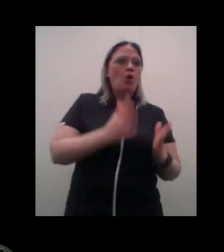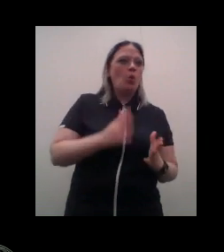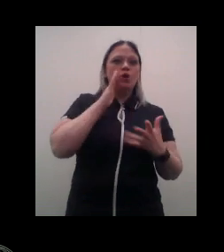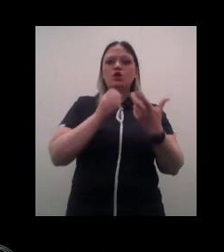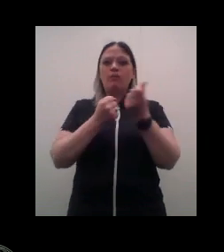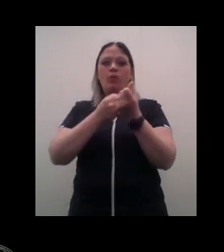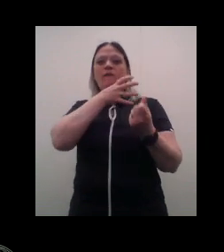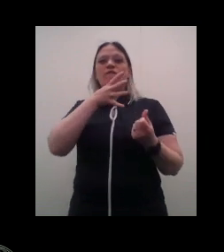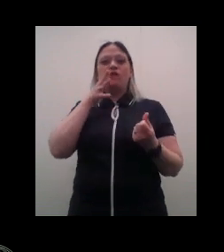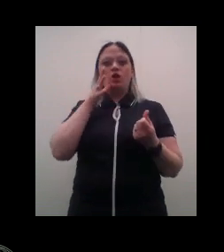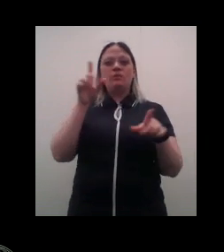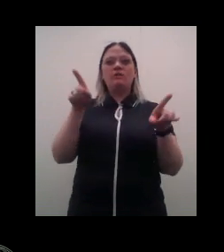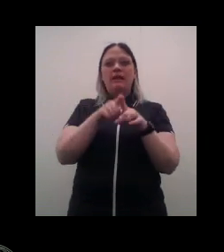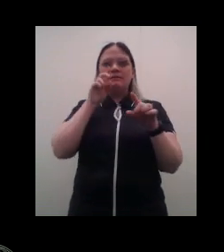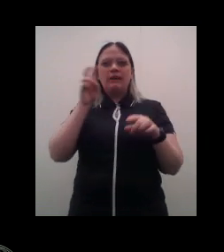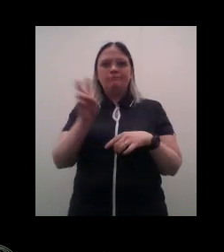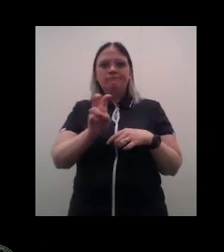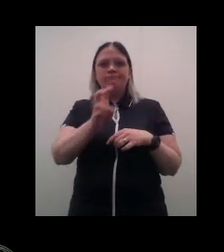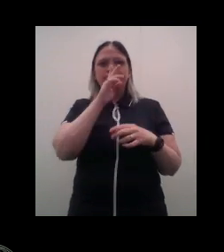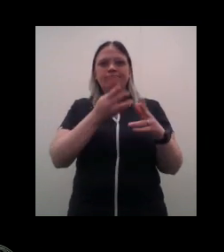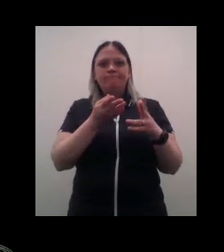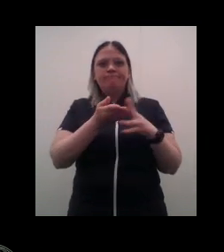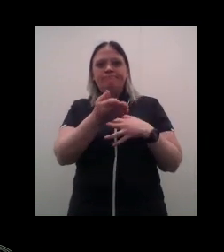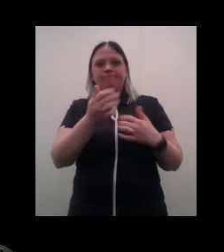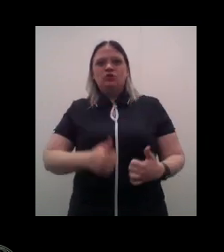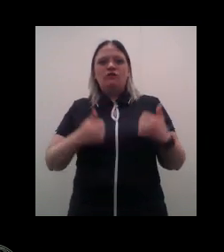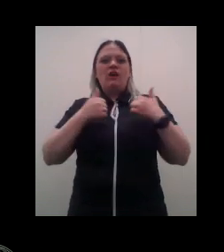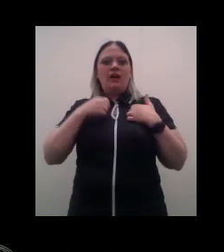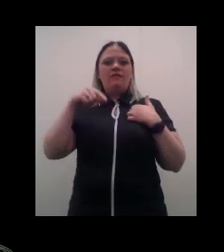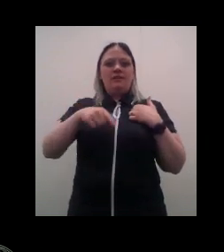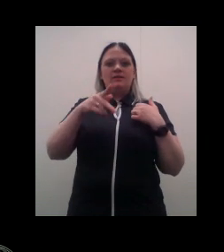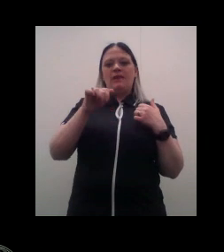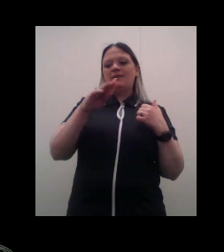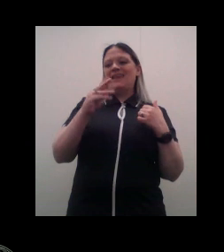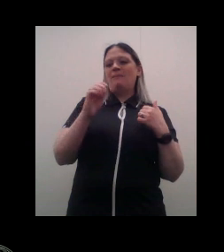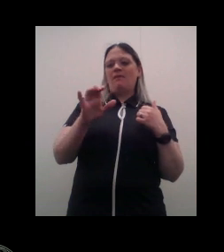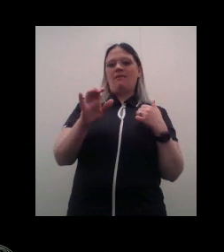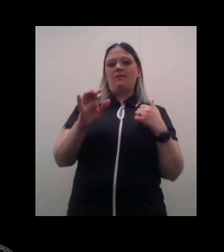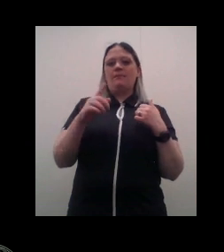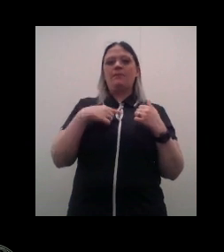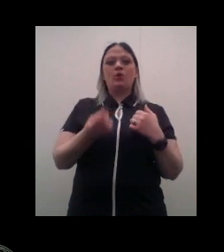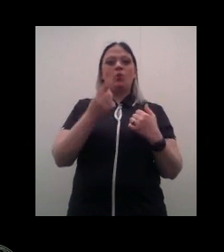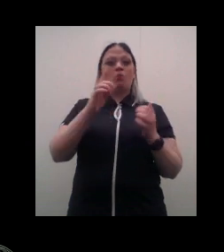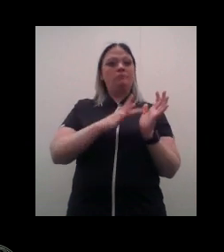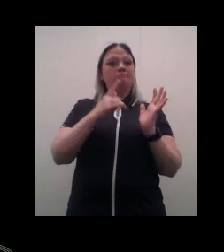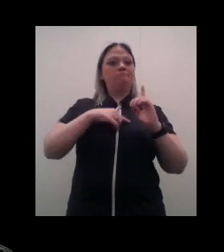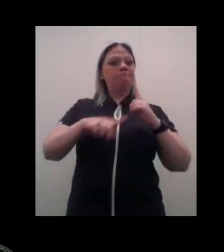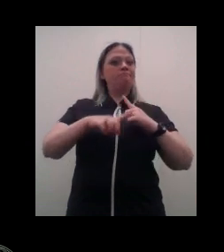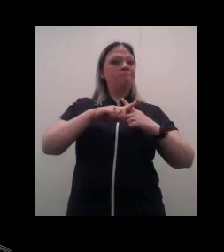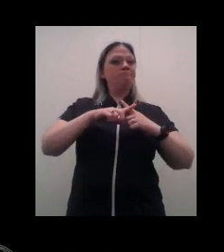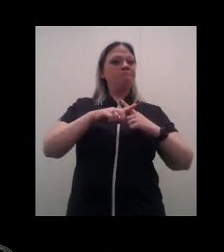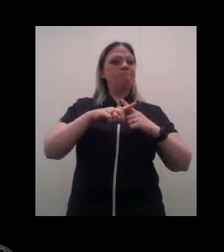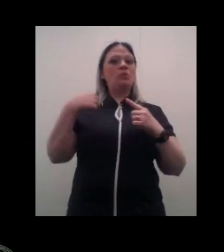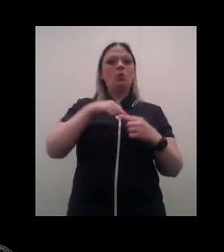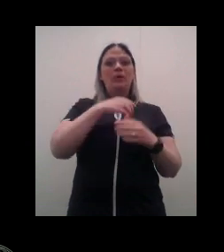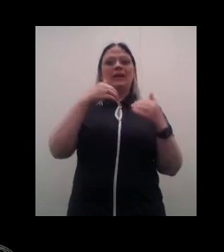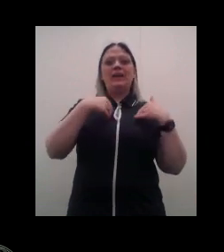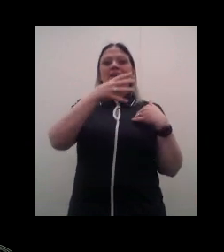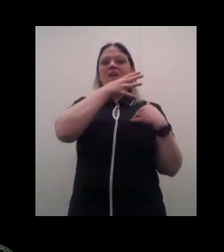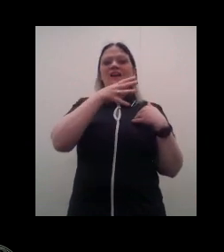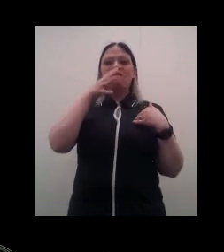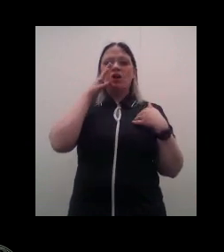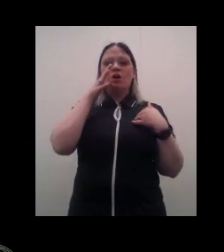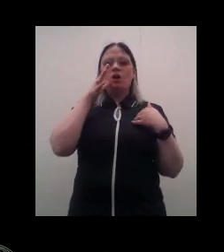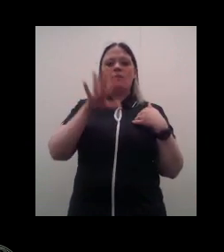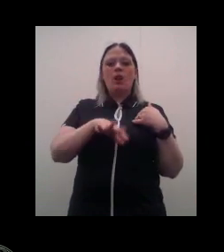support farmers as they navigate the COVID-19 pandemic. Now, one of the advantages of the Erie Grown program is we have a farm locator